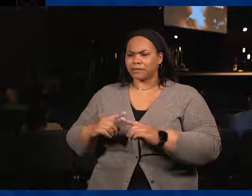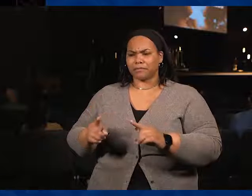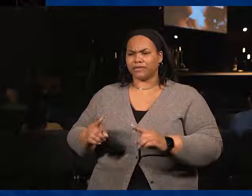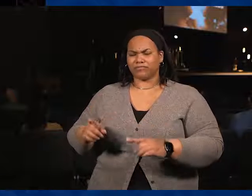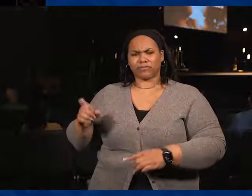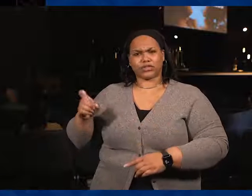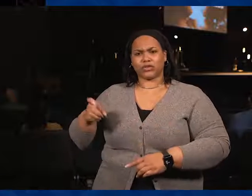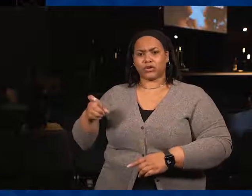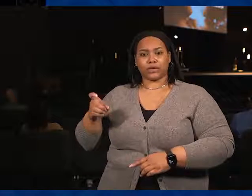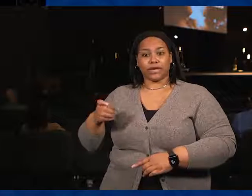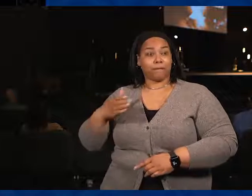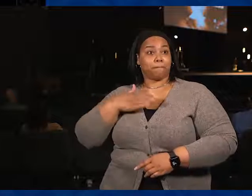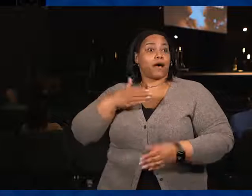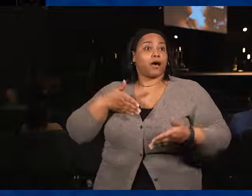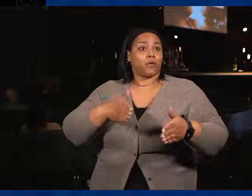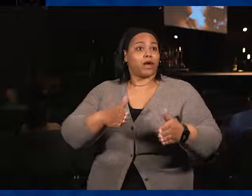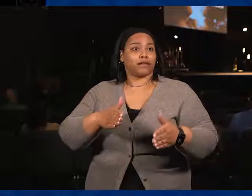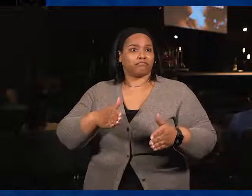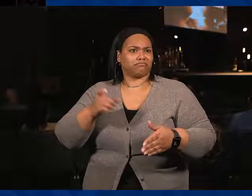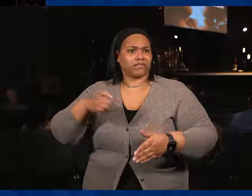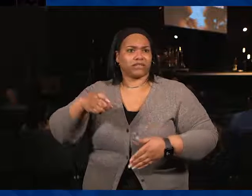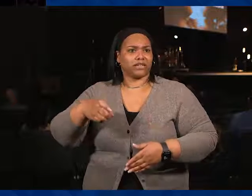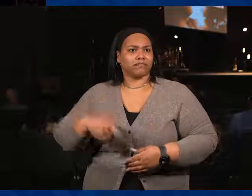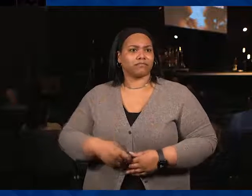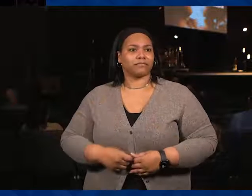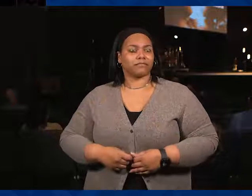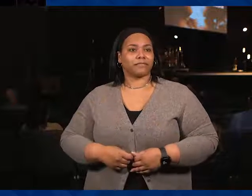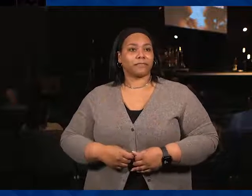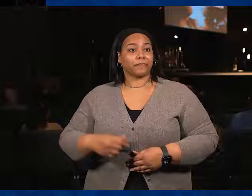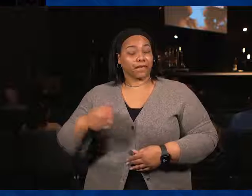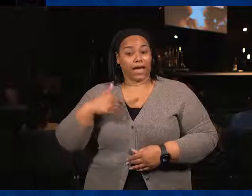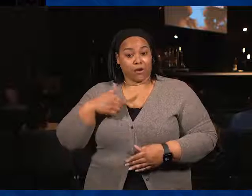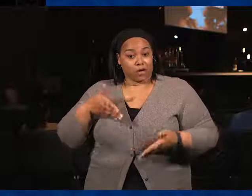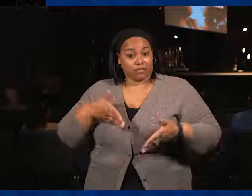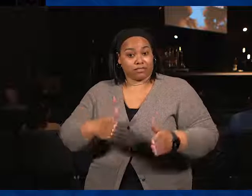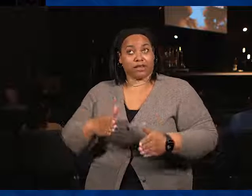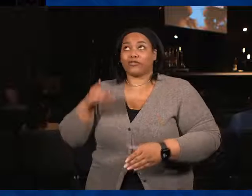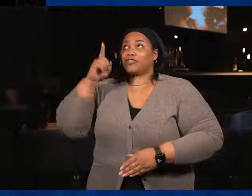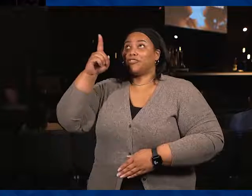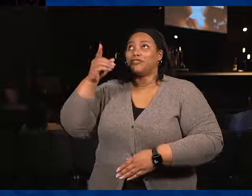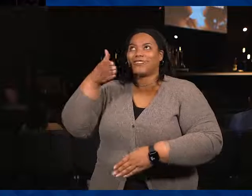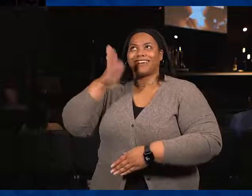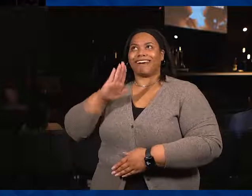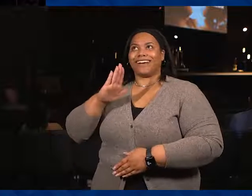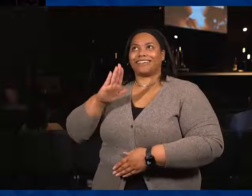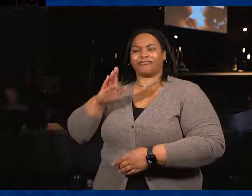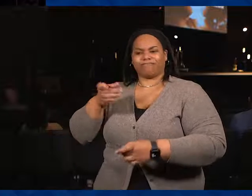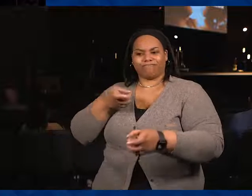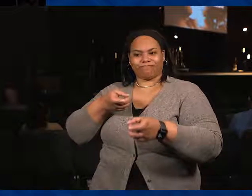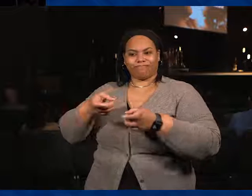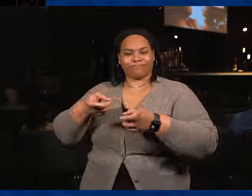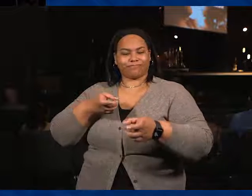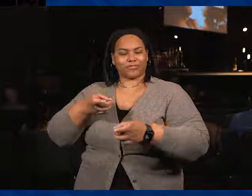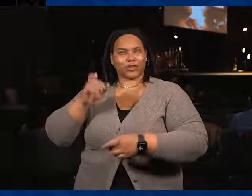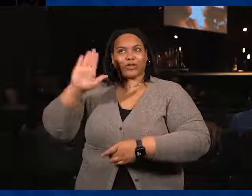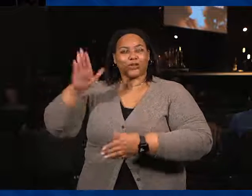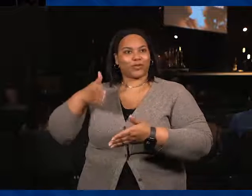it the way I asked you. I'm going to let you handle it however you want to handle